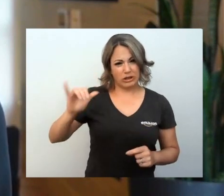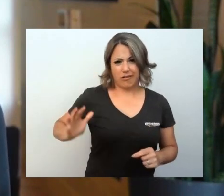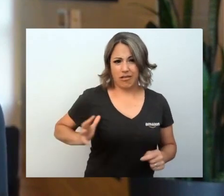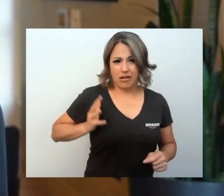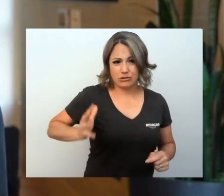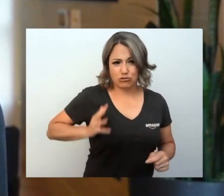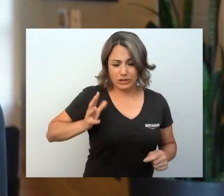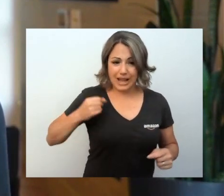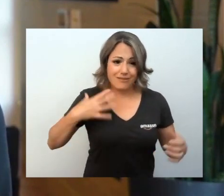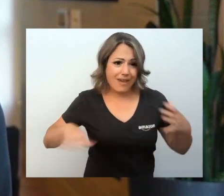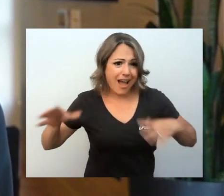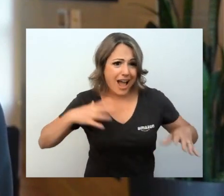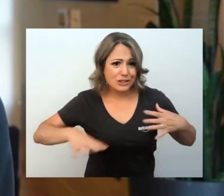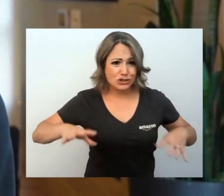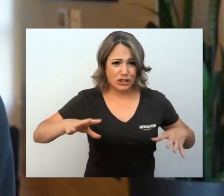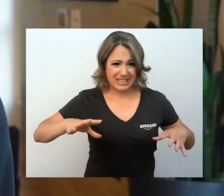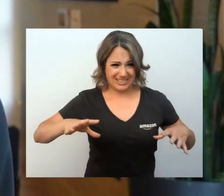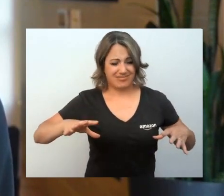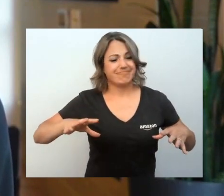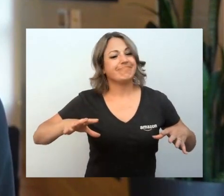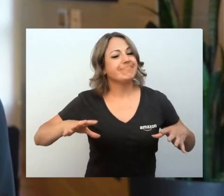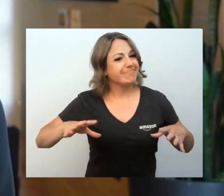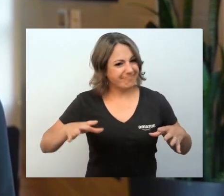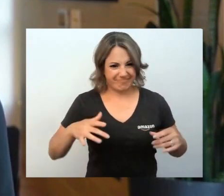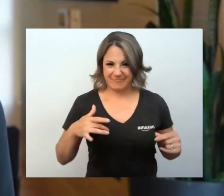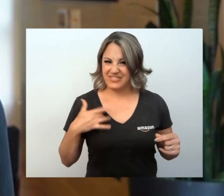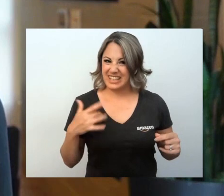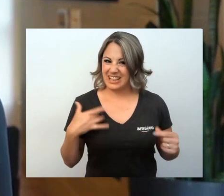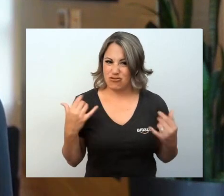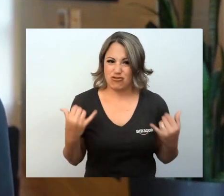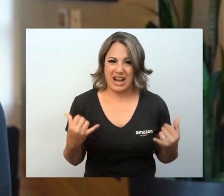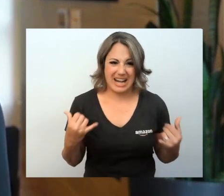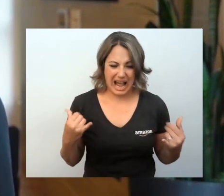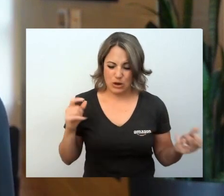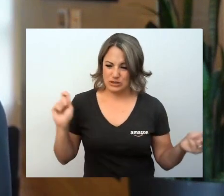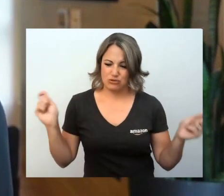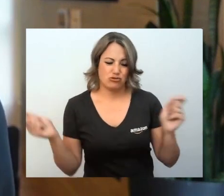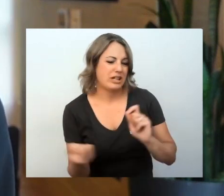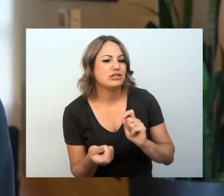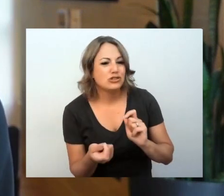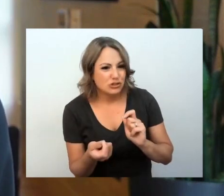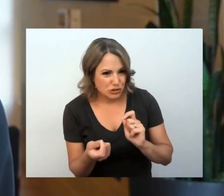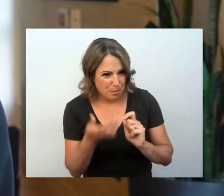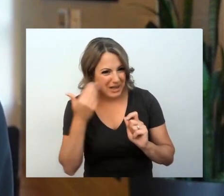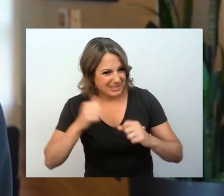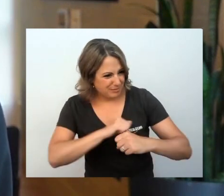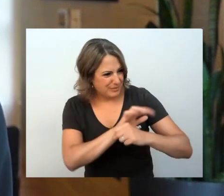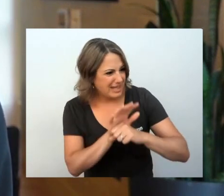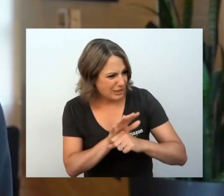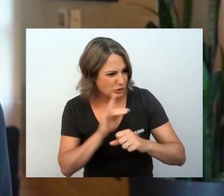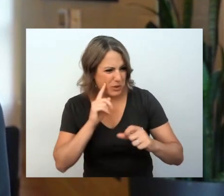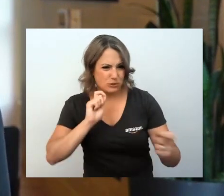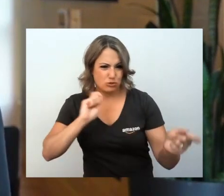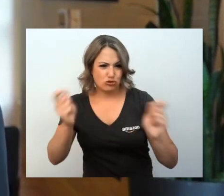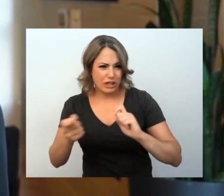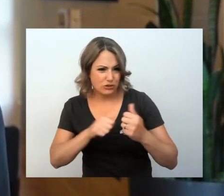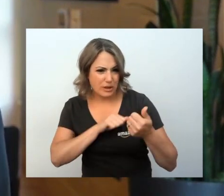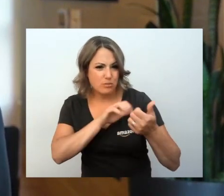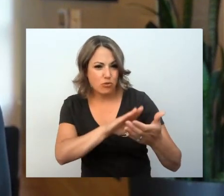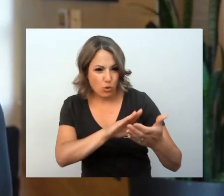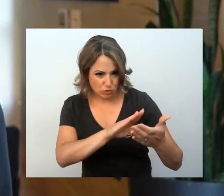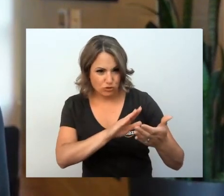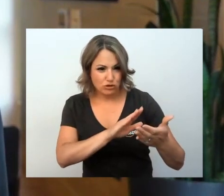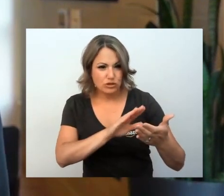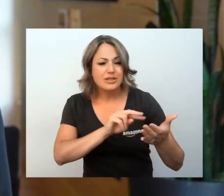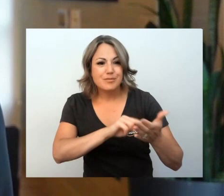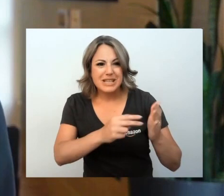fashion and fashion as a whole is approached has had to be rethunk, rejiggered, and kind of redone. And so we're having to